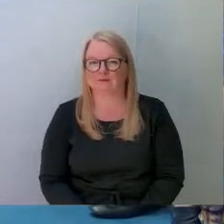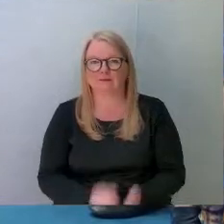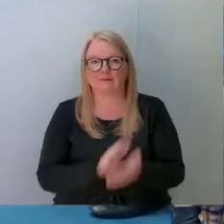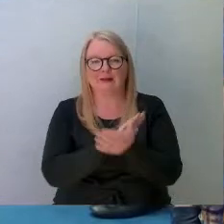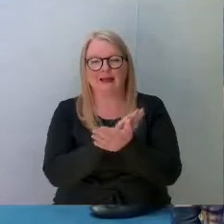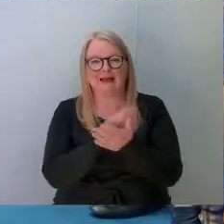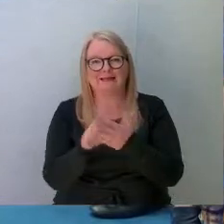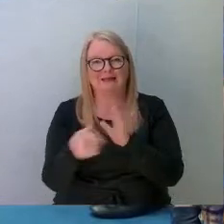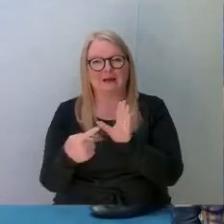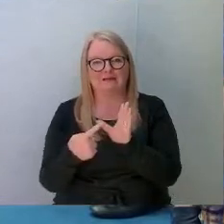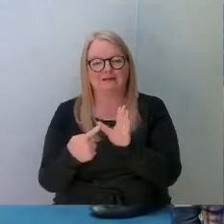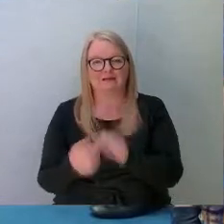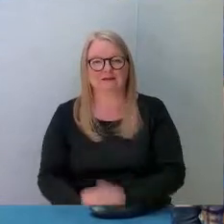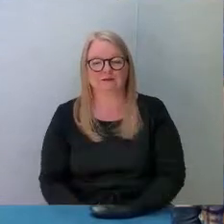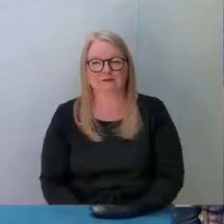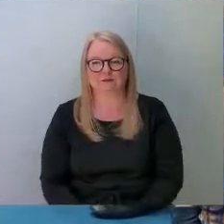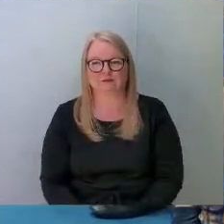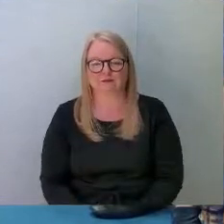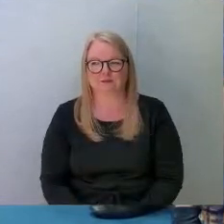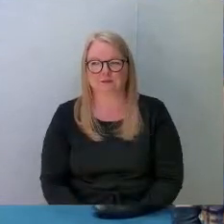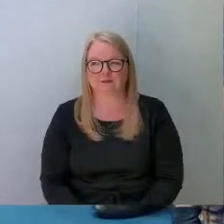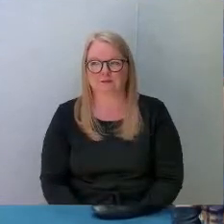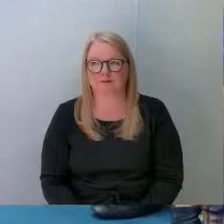Haida Azaz.